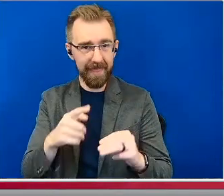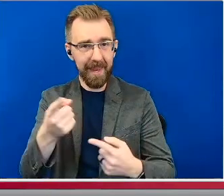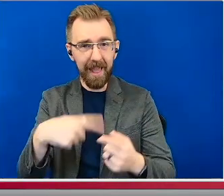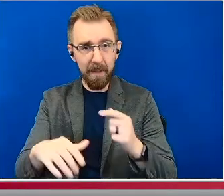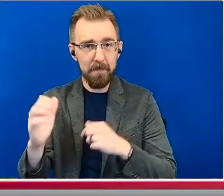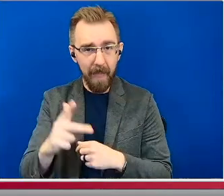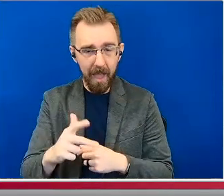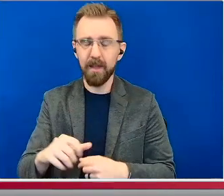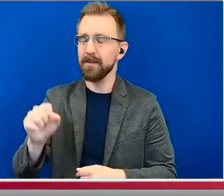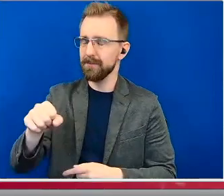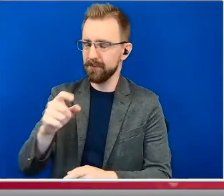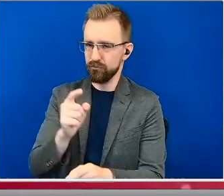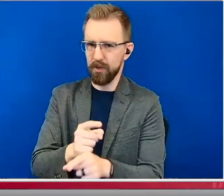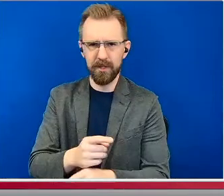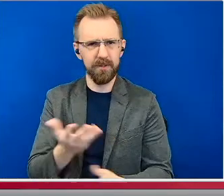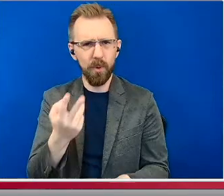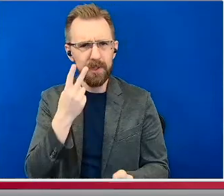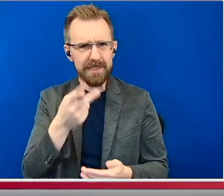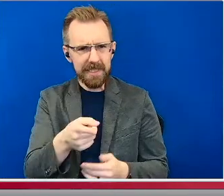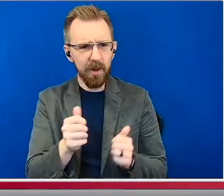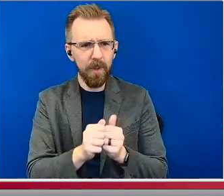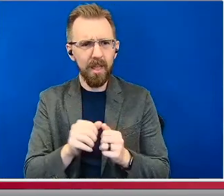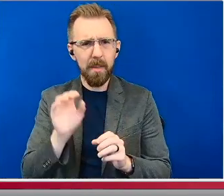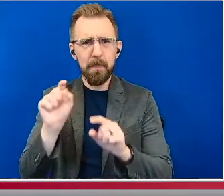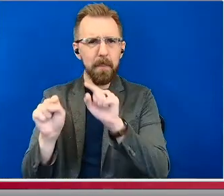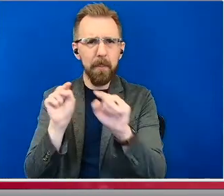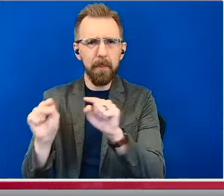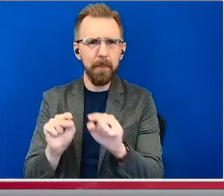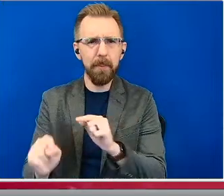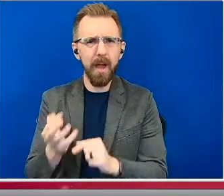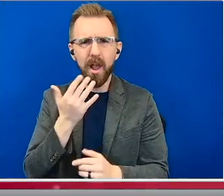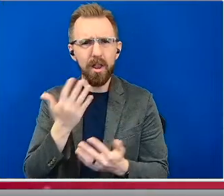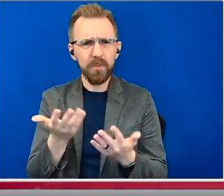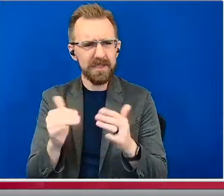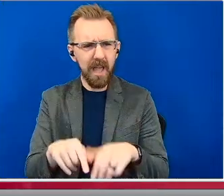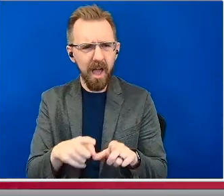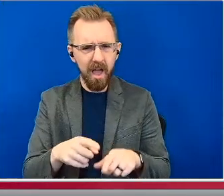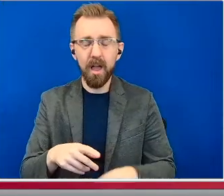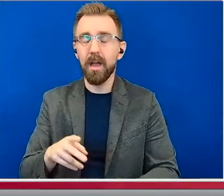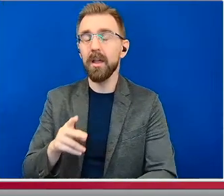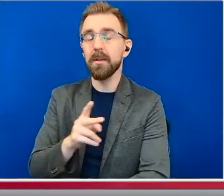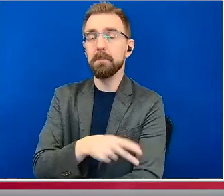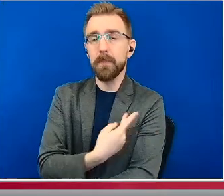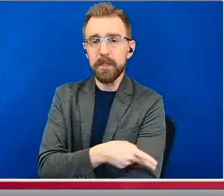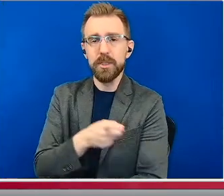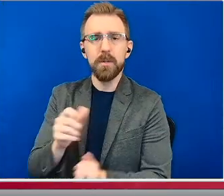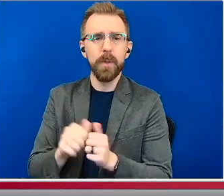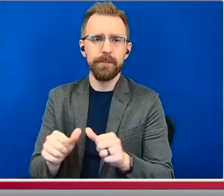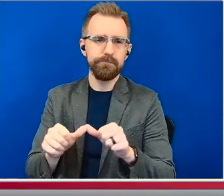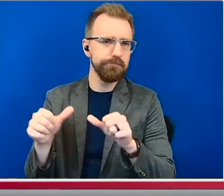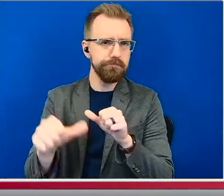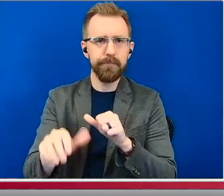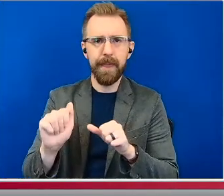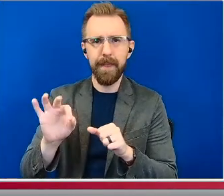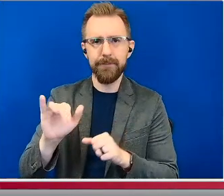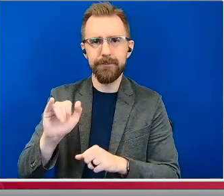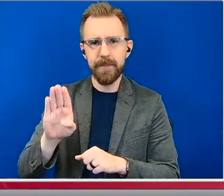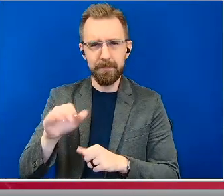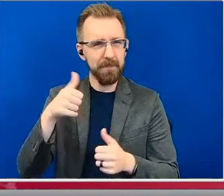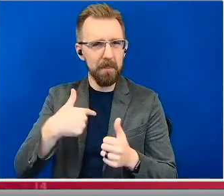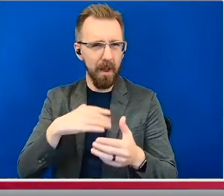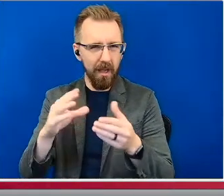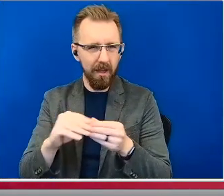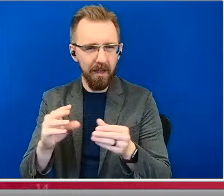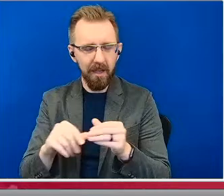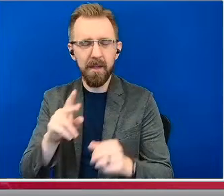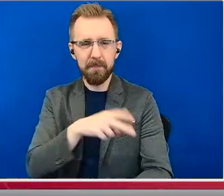seeing there with those splashes of all those colors? This is a patient with persistent atrial fibrillation. Remember, I talked to you about patients with